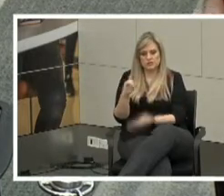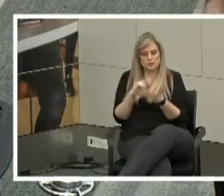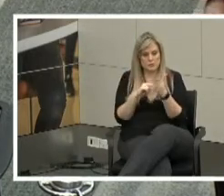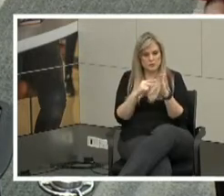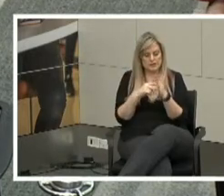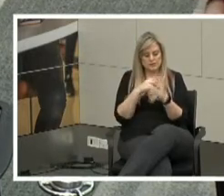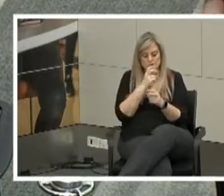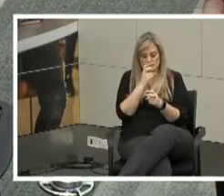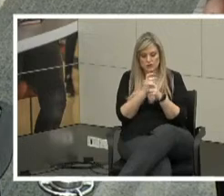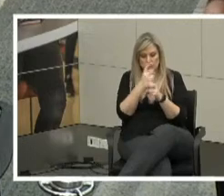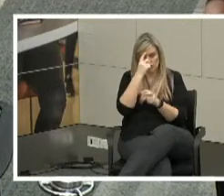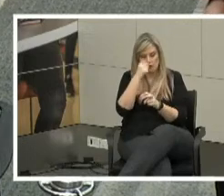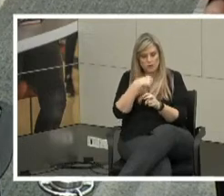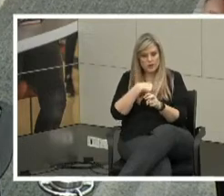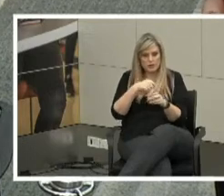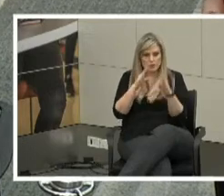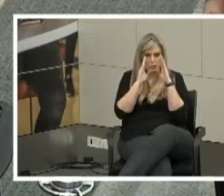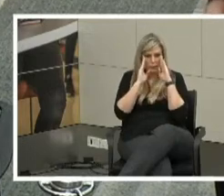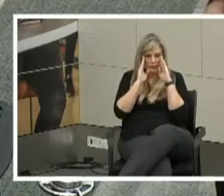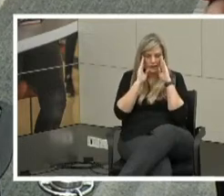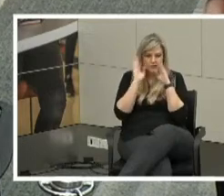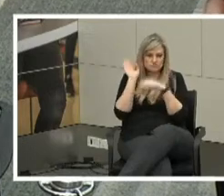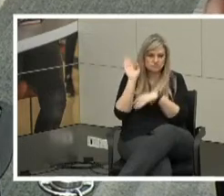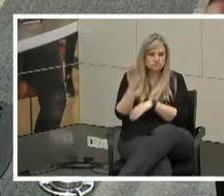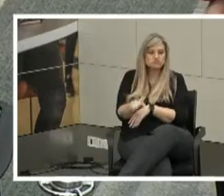it's very difficult for me to pay